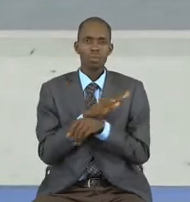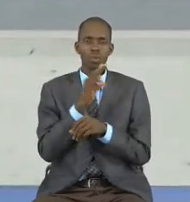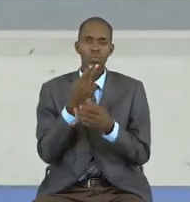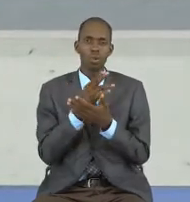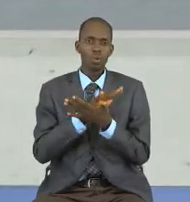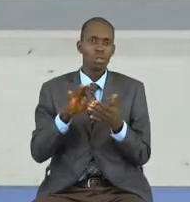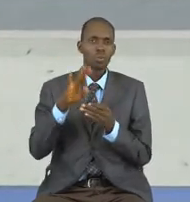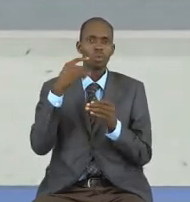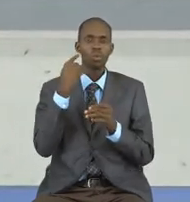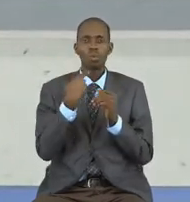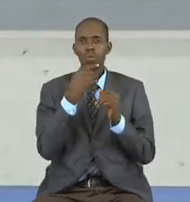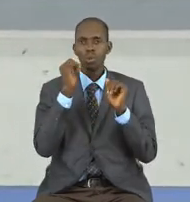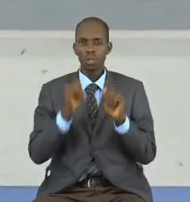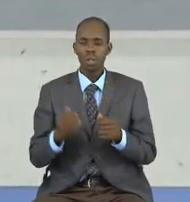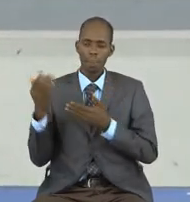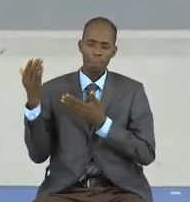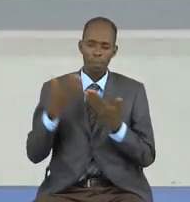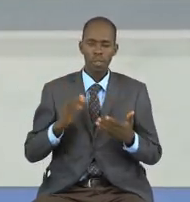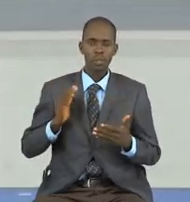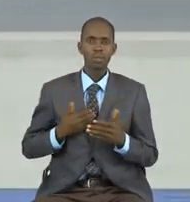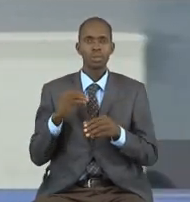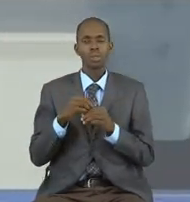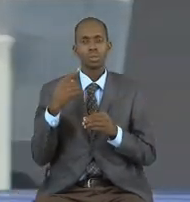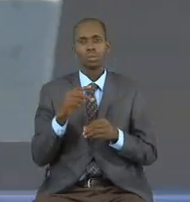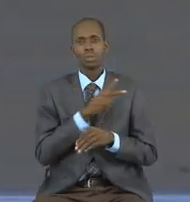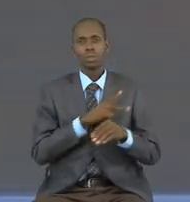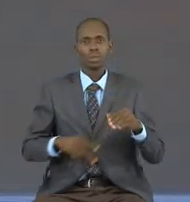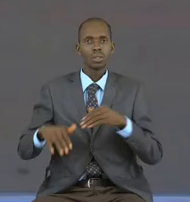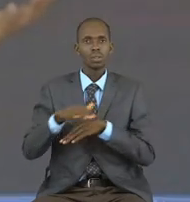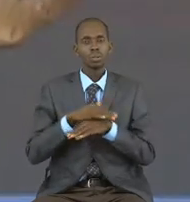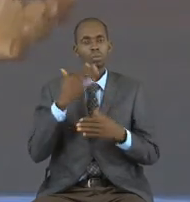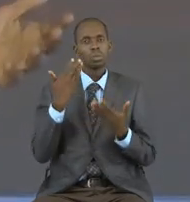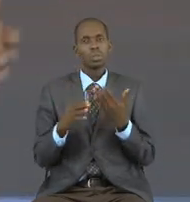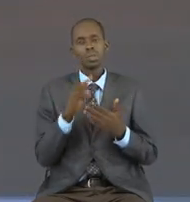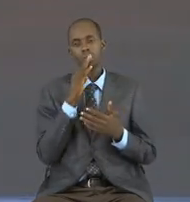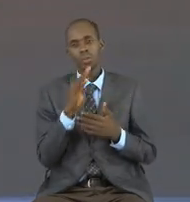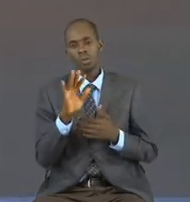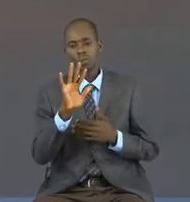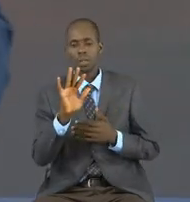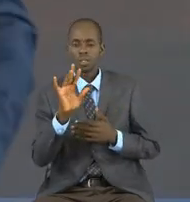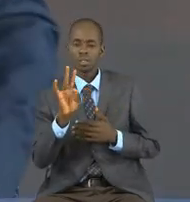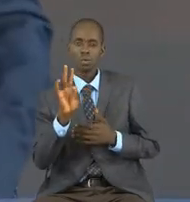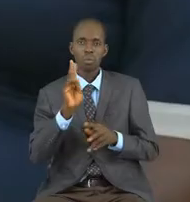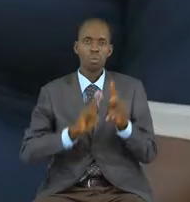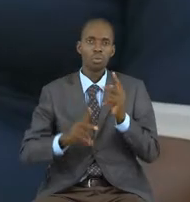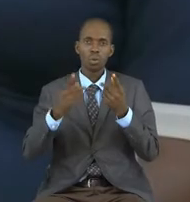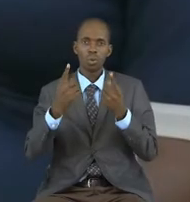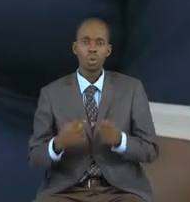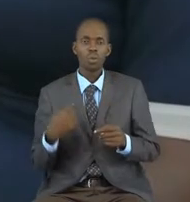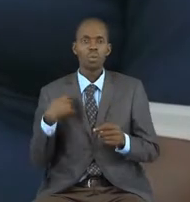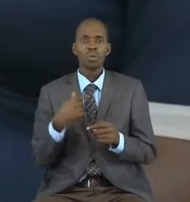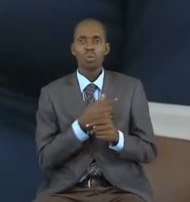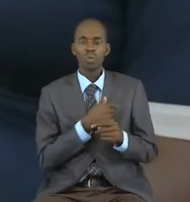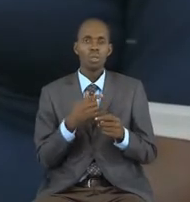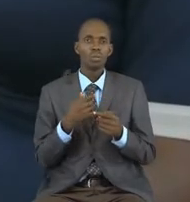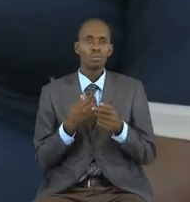souls into the kingdom. And maybe some 5-7 people come, and then we follow them up 2-3 times